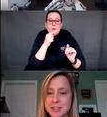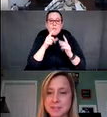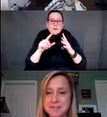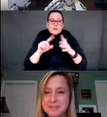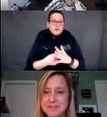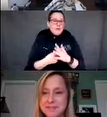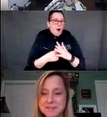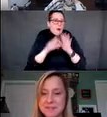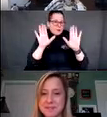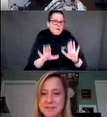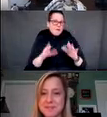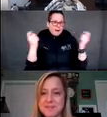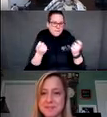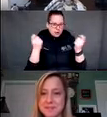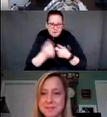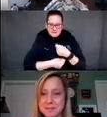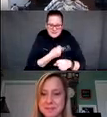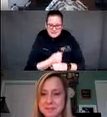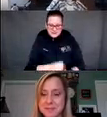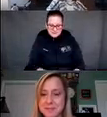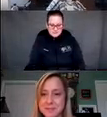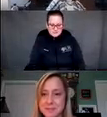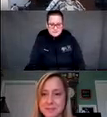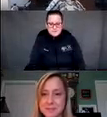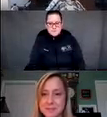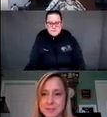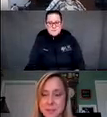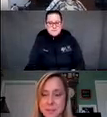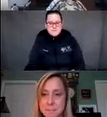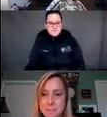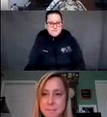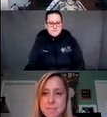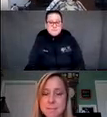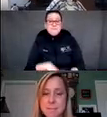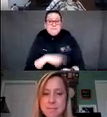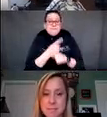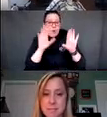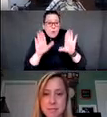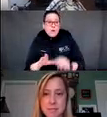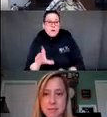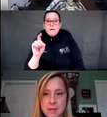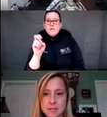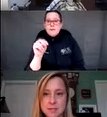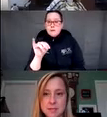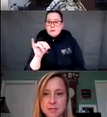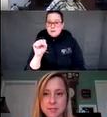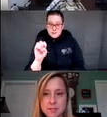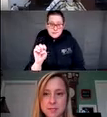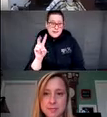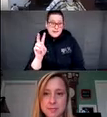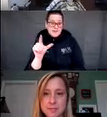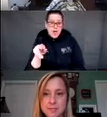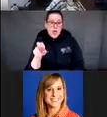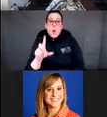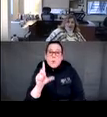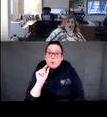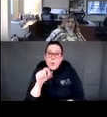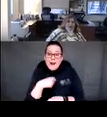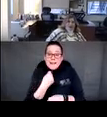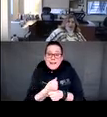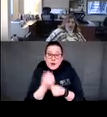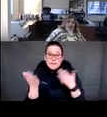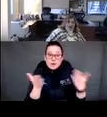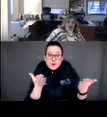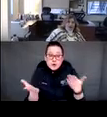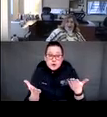this year. Yeah, this is wonderful. So we've got Denise Vallone at 20 years of service,